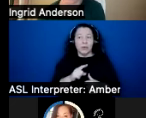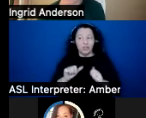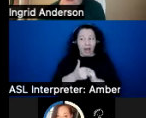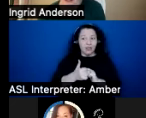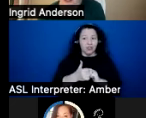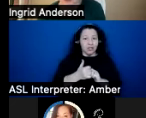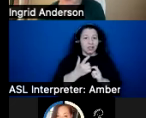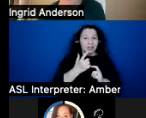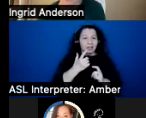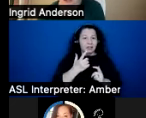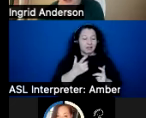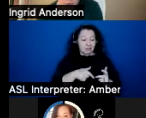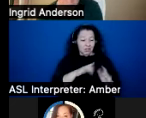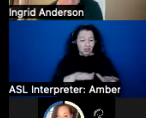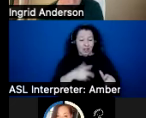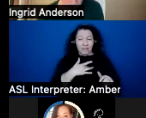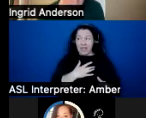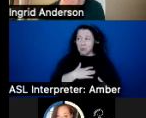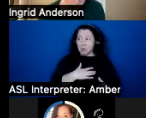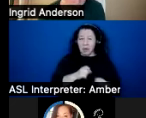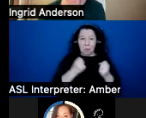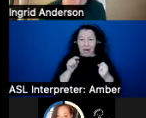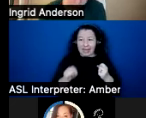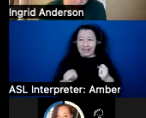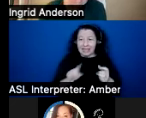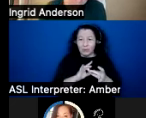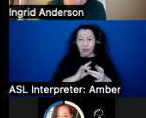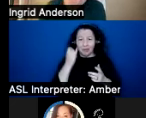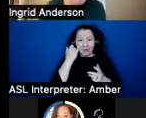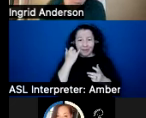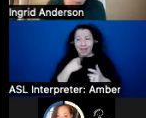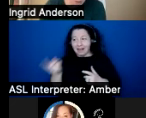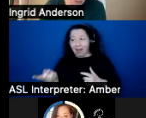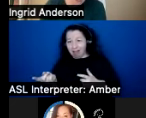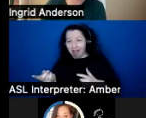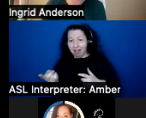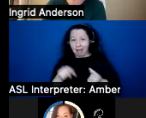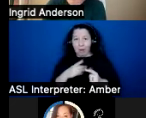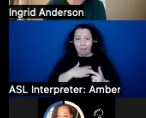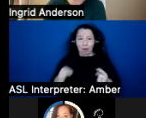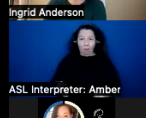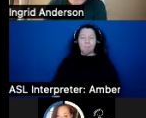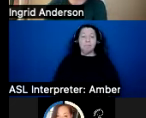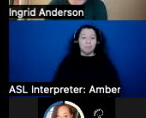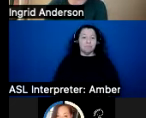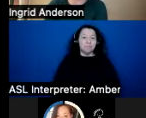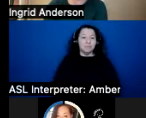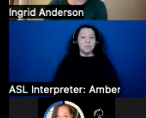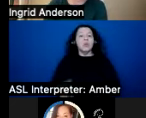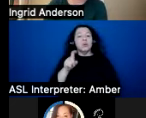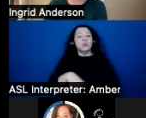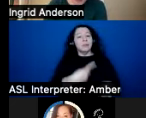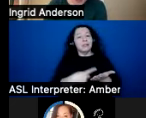they're violating if they disclose the abuse that has been going on. You should be talking internally within